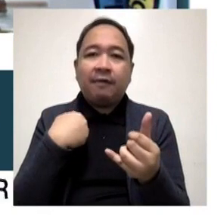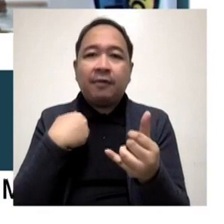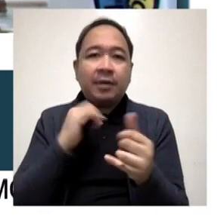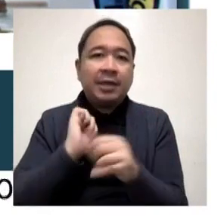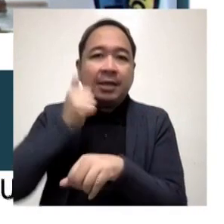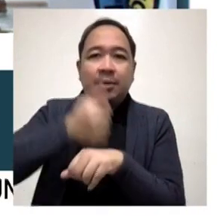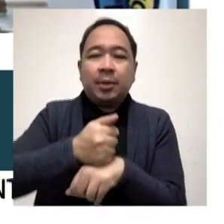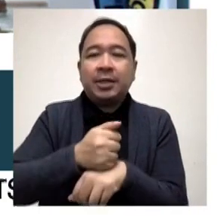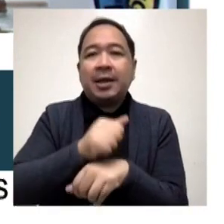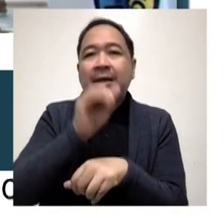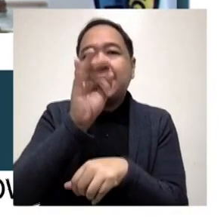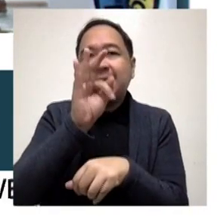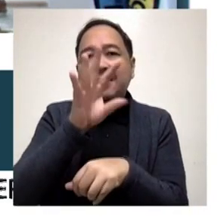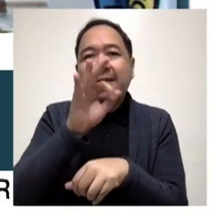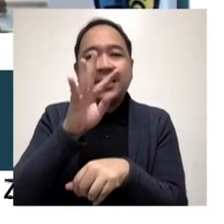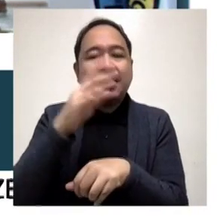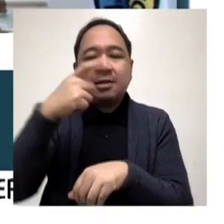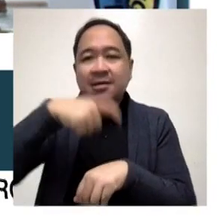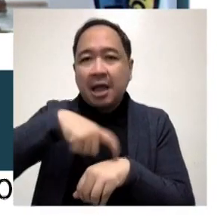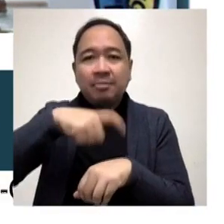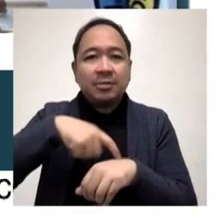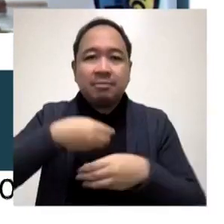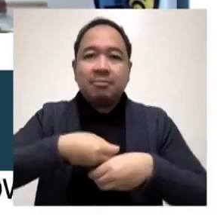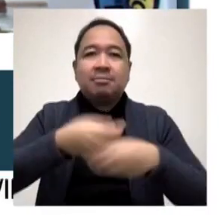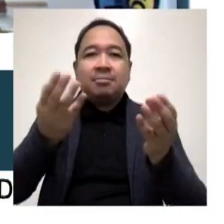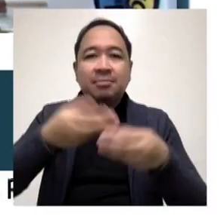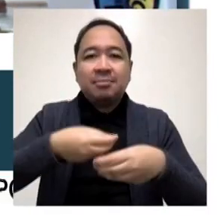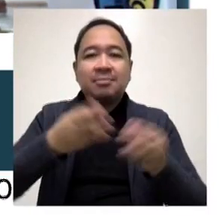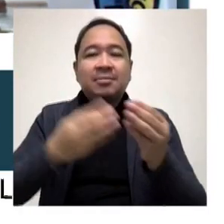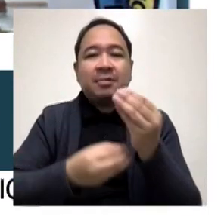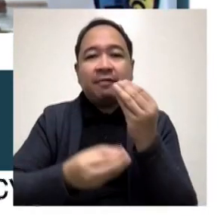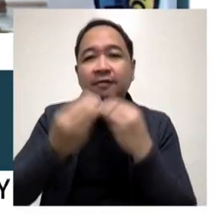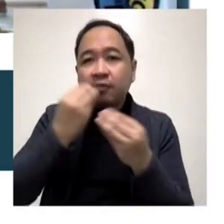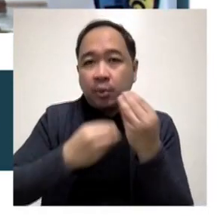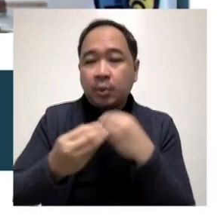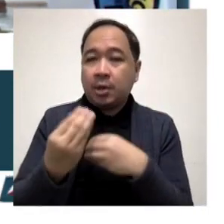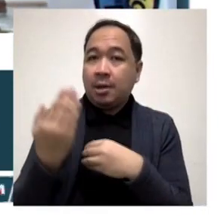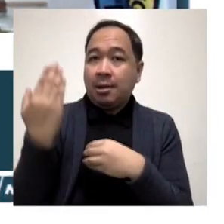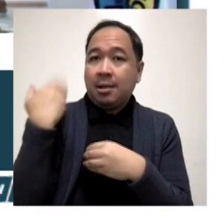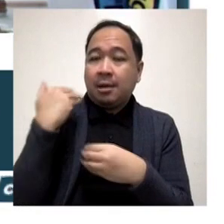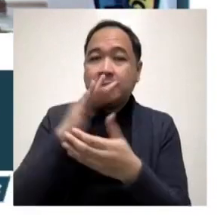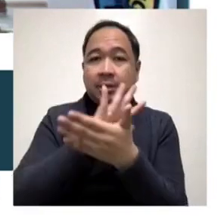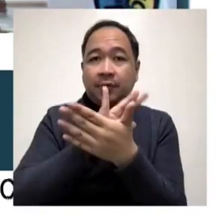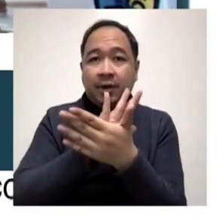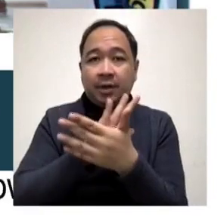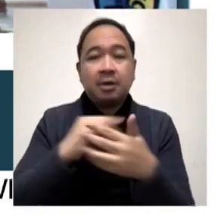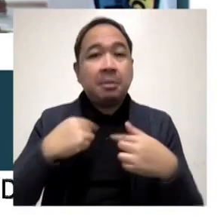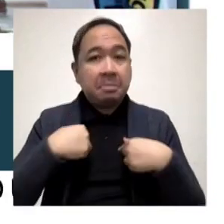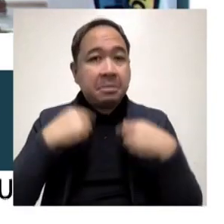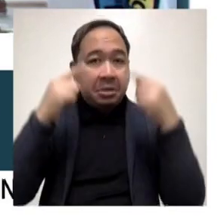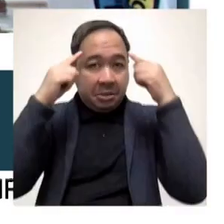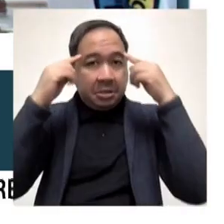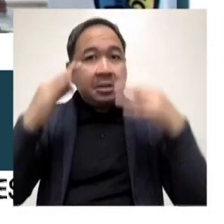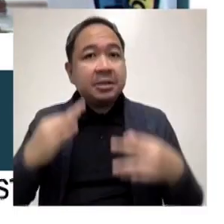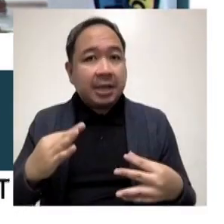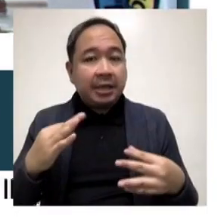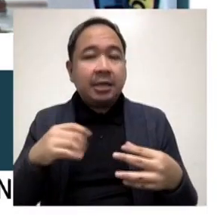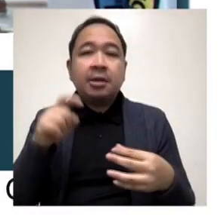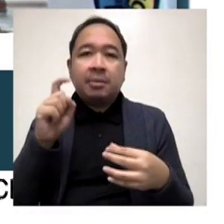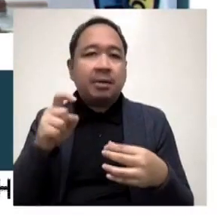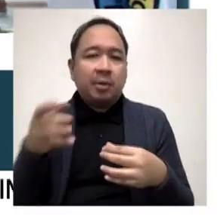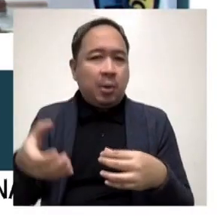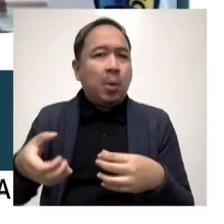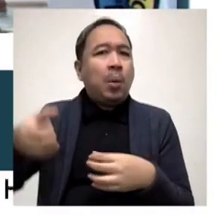food packs, ayudas, during the height of the pandemic because I made the decision to put in the back seat